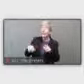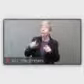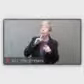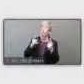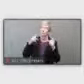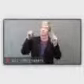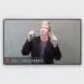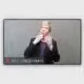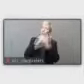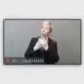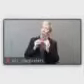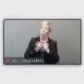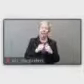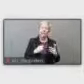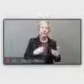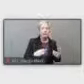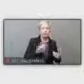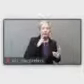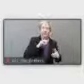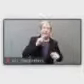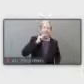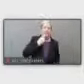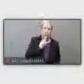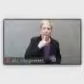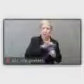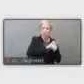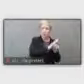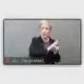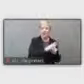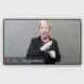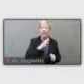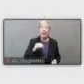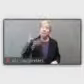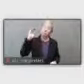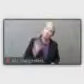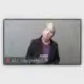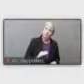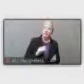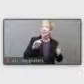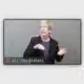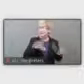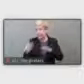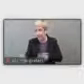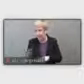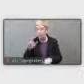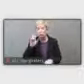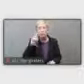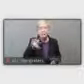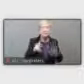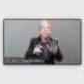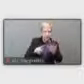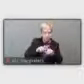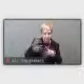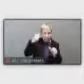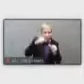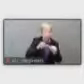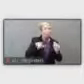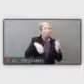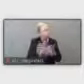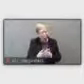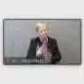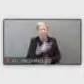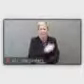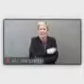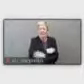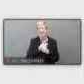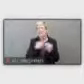hospitalizations and deaths are reduced. Keep in mind that all vaccines approved by the FDA are safe. And so